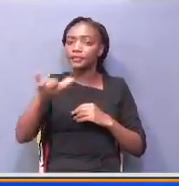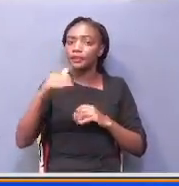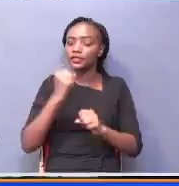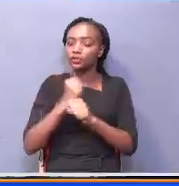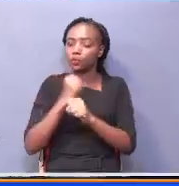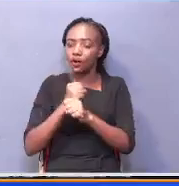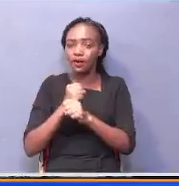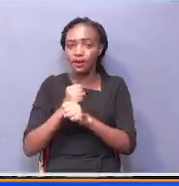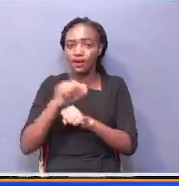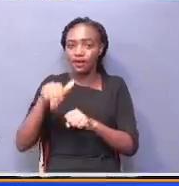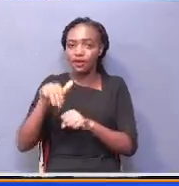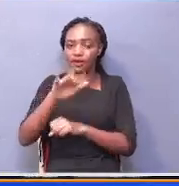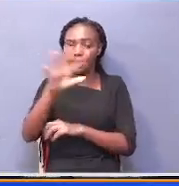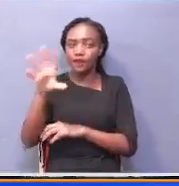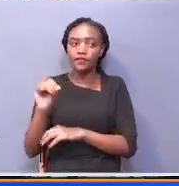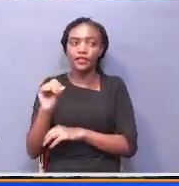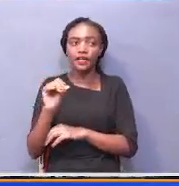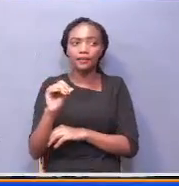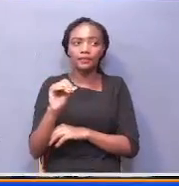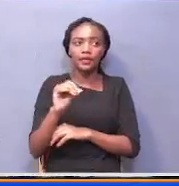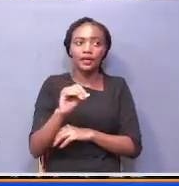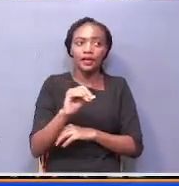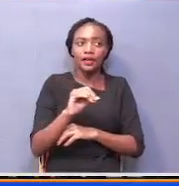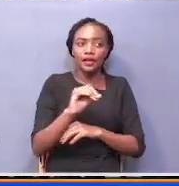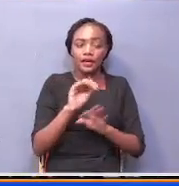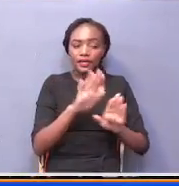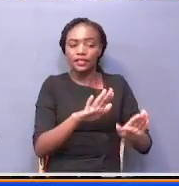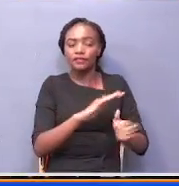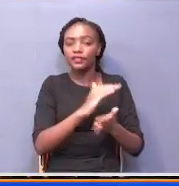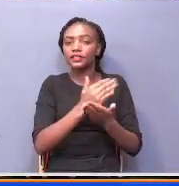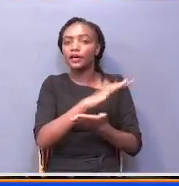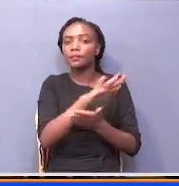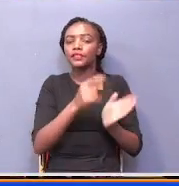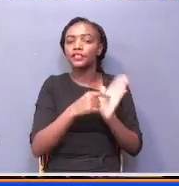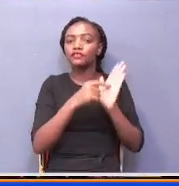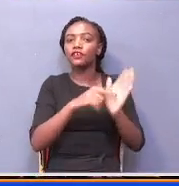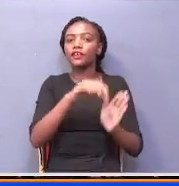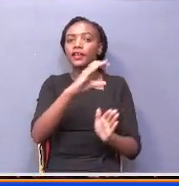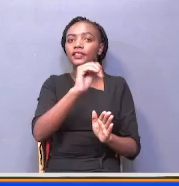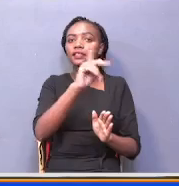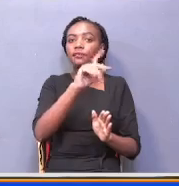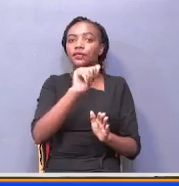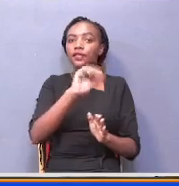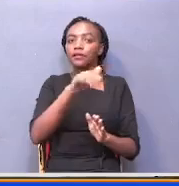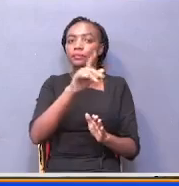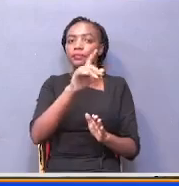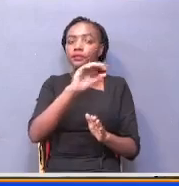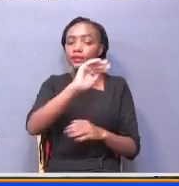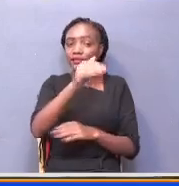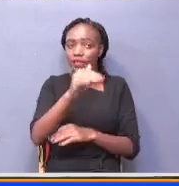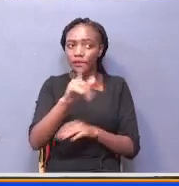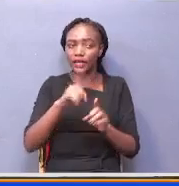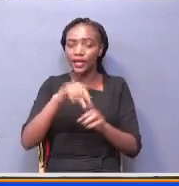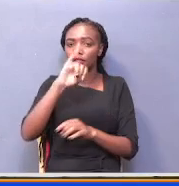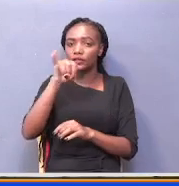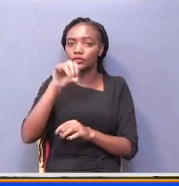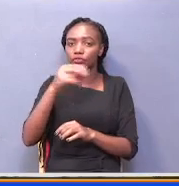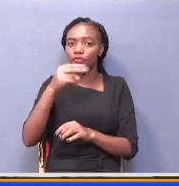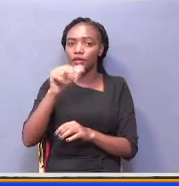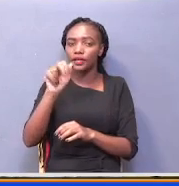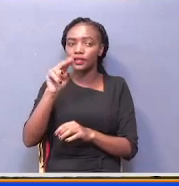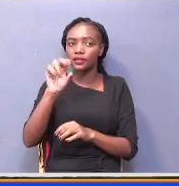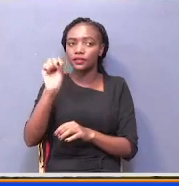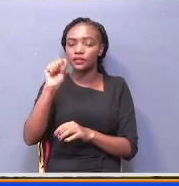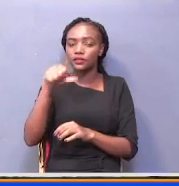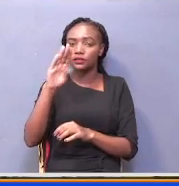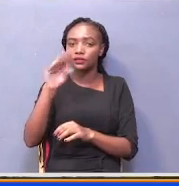jumping 50 places, including Cape Town and Johannesburg from the previous year. No mean feat